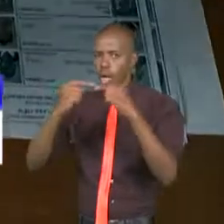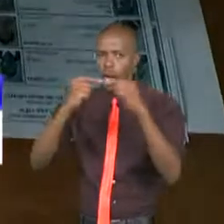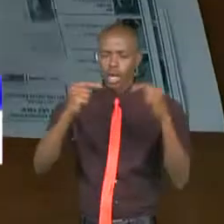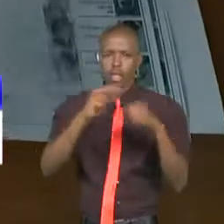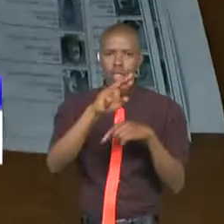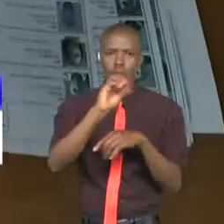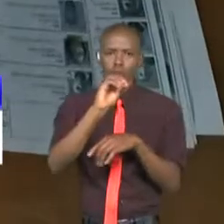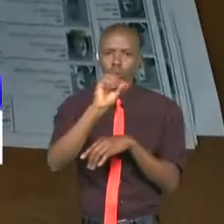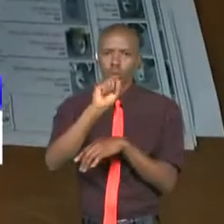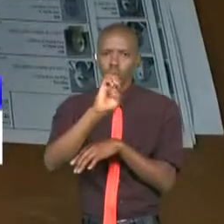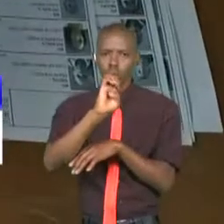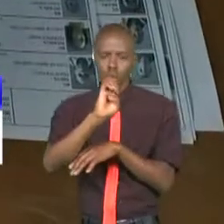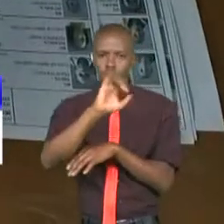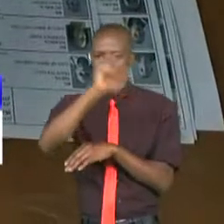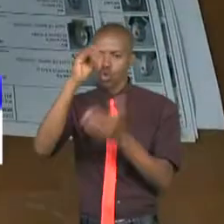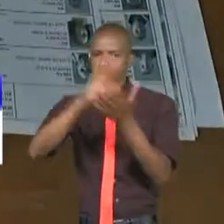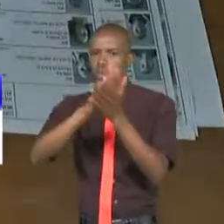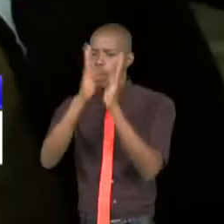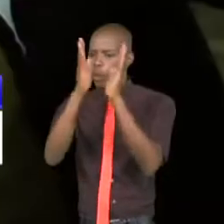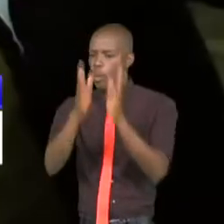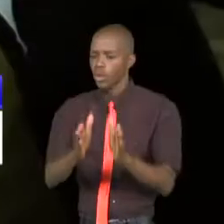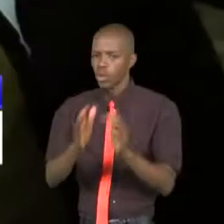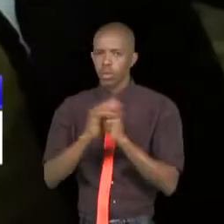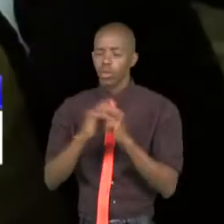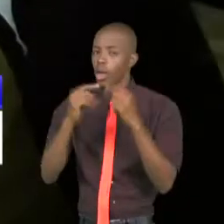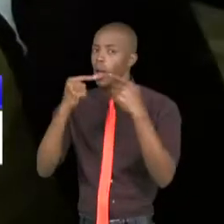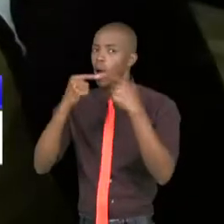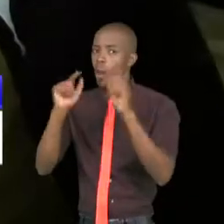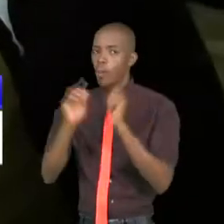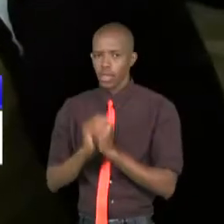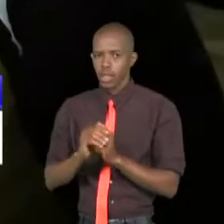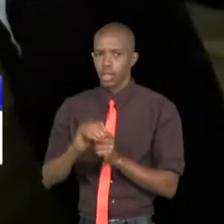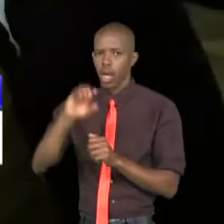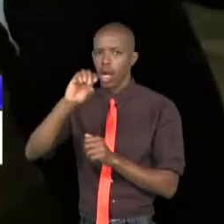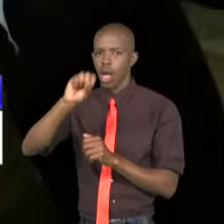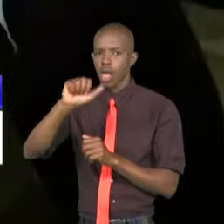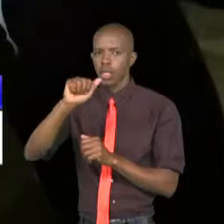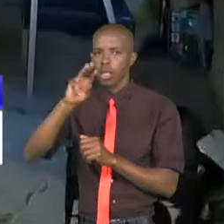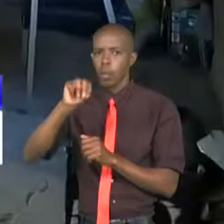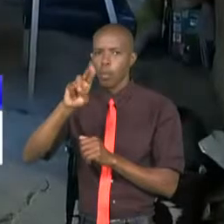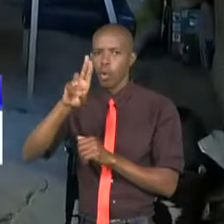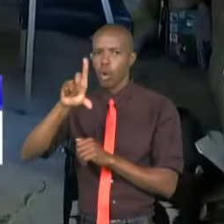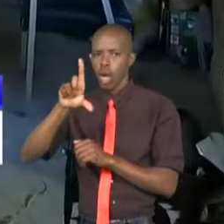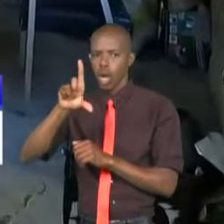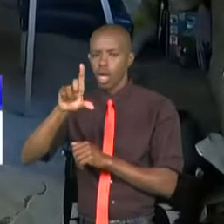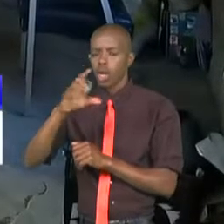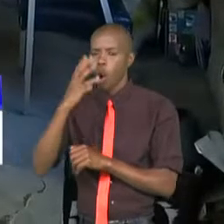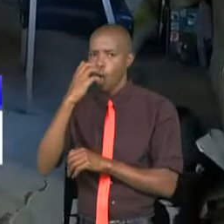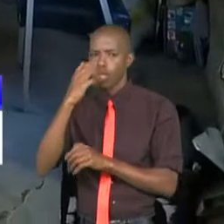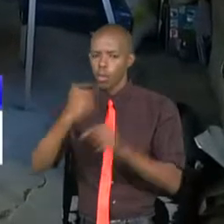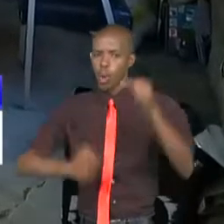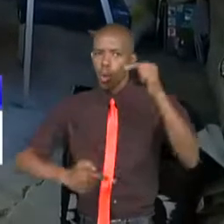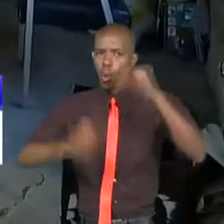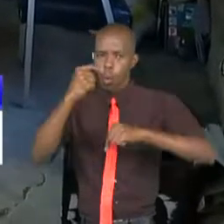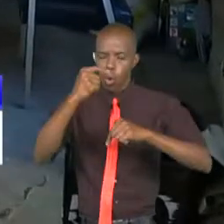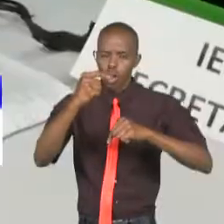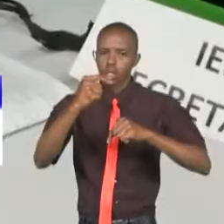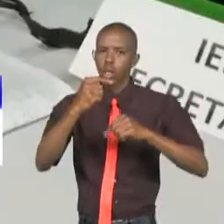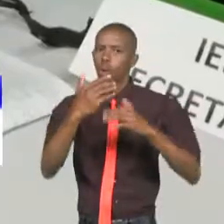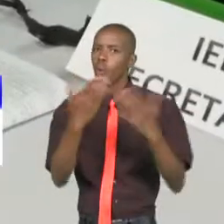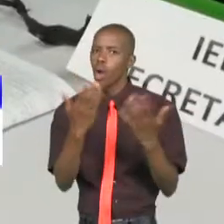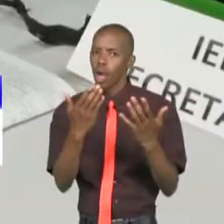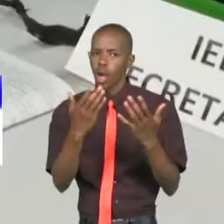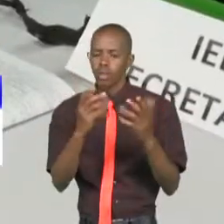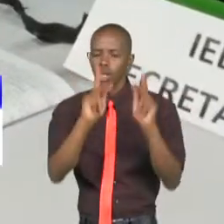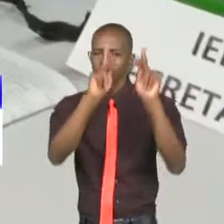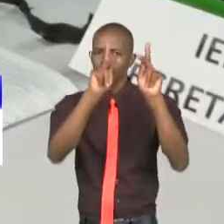Rosemary Wakuthie, a Jubilee candidate. However, Samuel Otieno of ODM was declared the duly county ward assembly representative